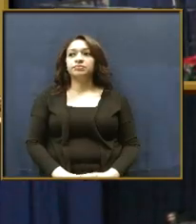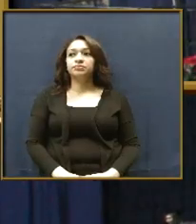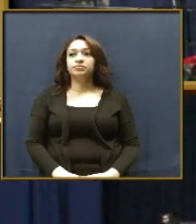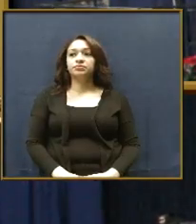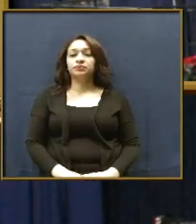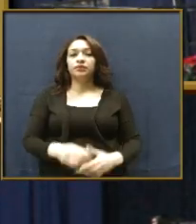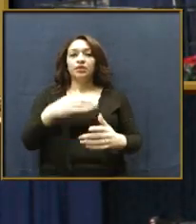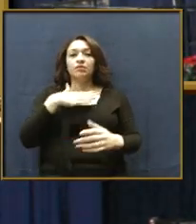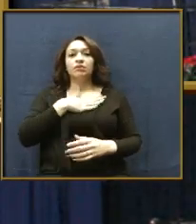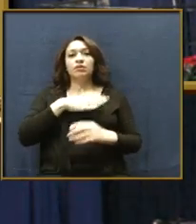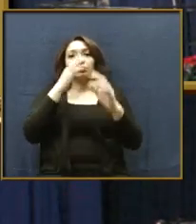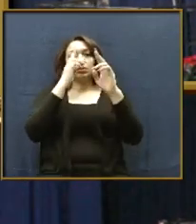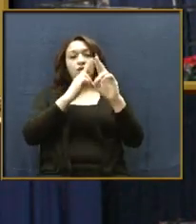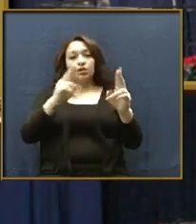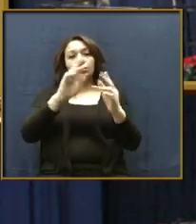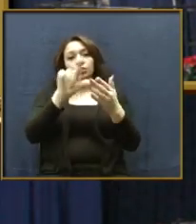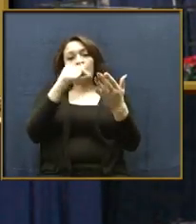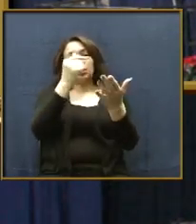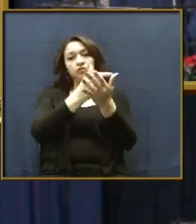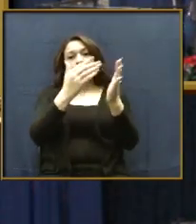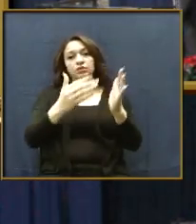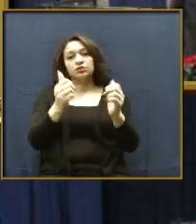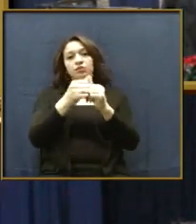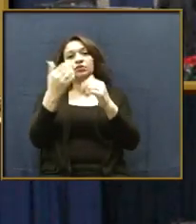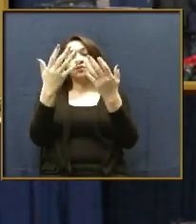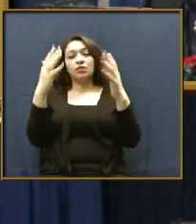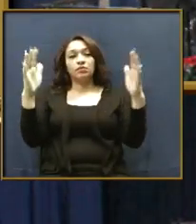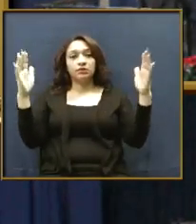Please honor these graduates with a round of applause.